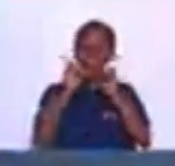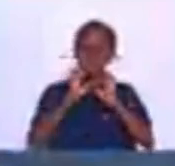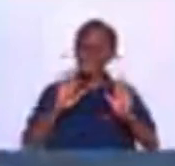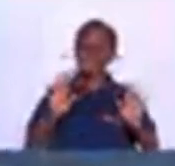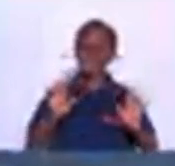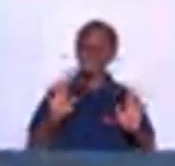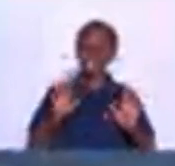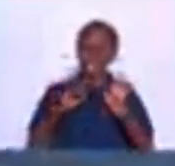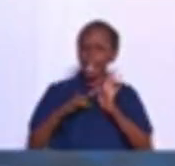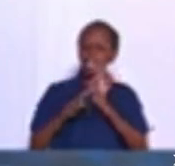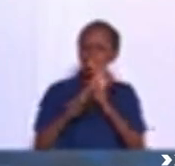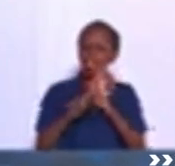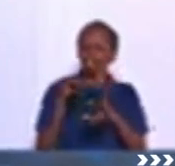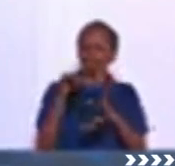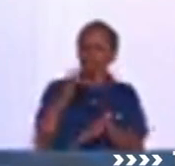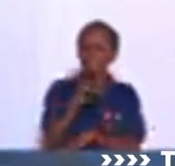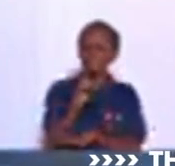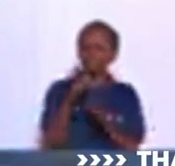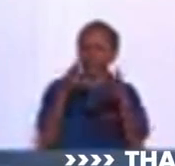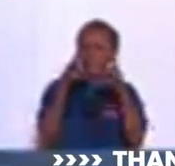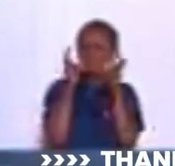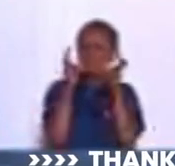And show that you are listening.